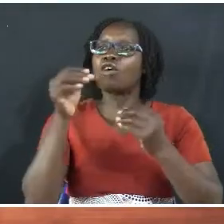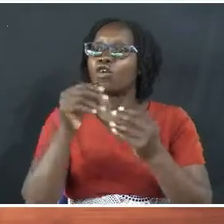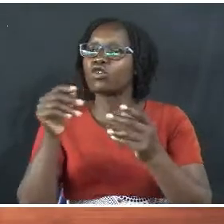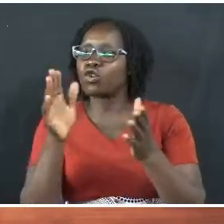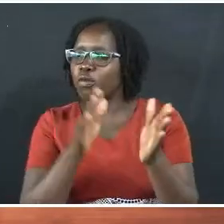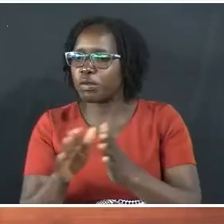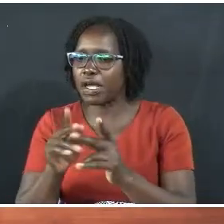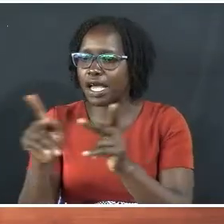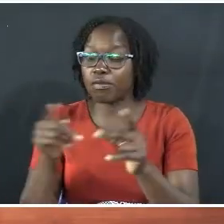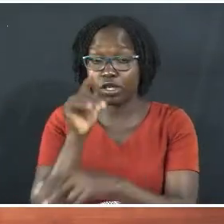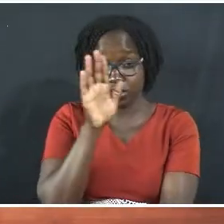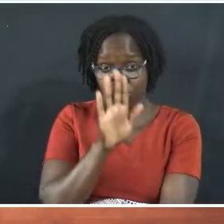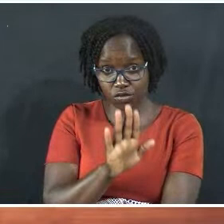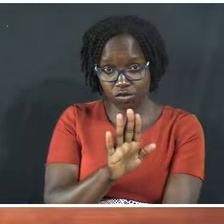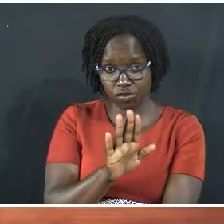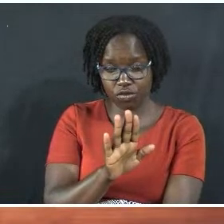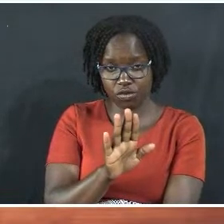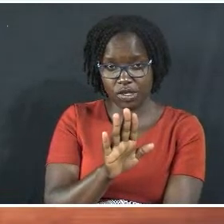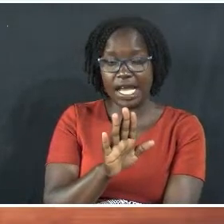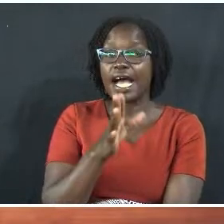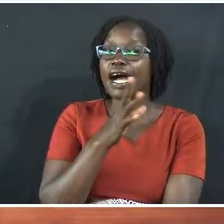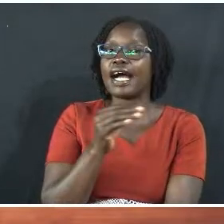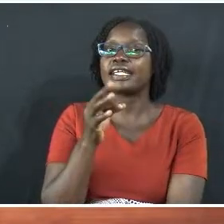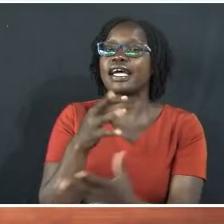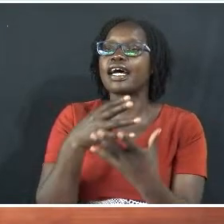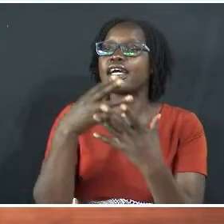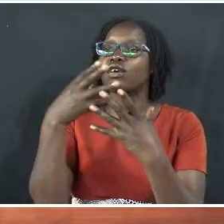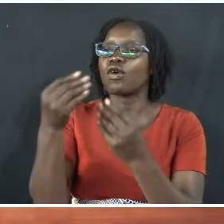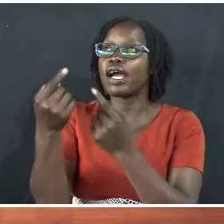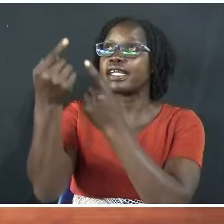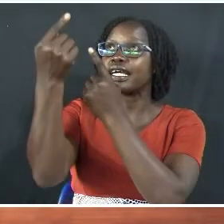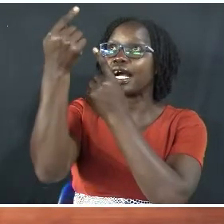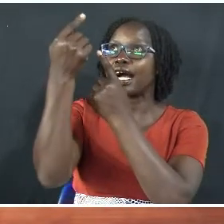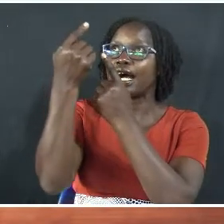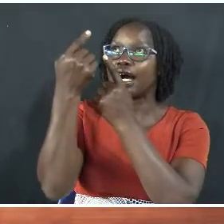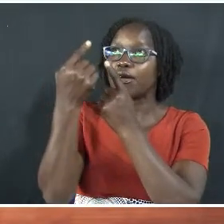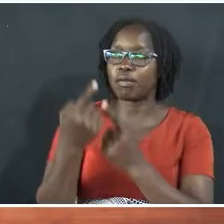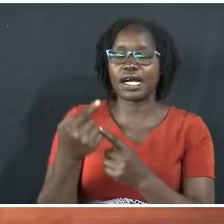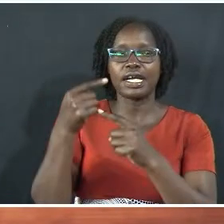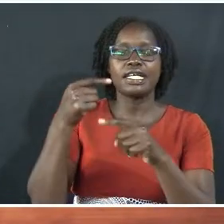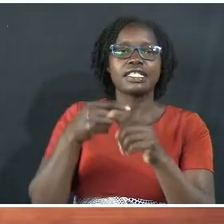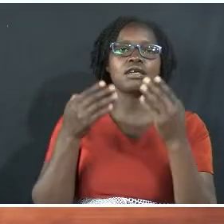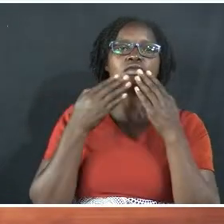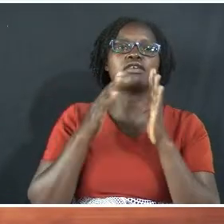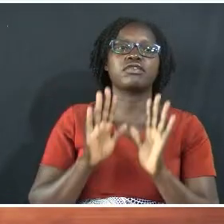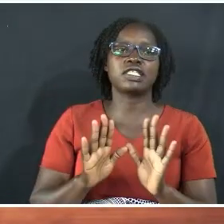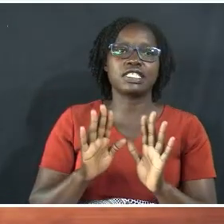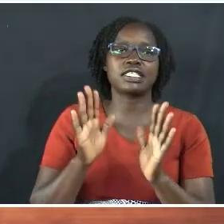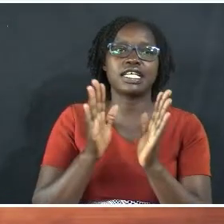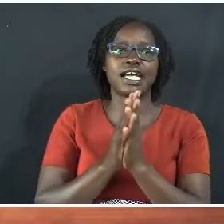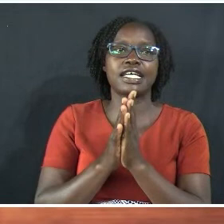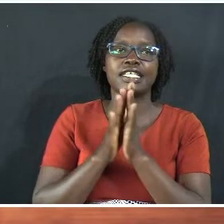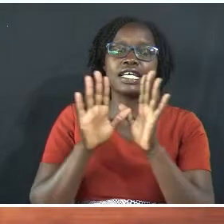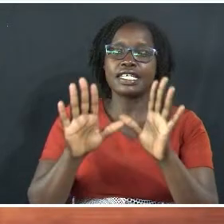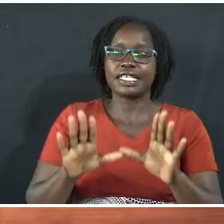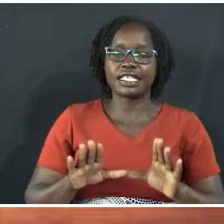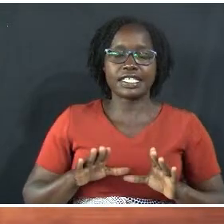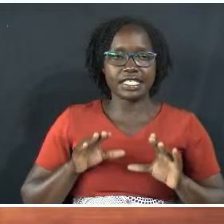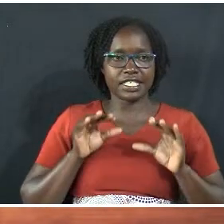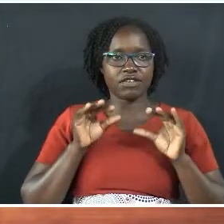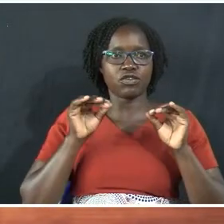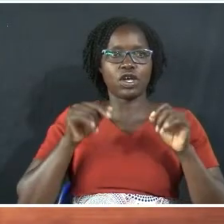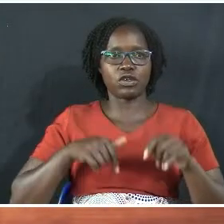a place for you. And I will come back when that is done and receive you